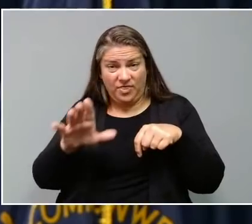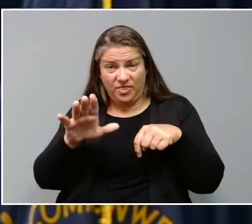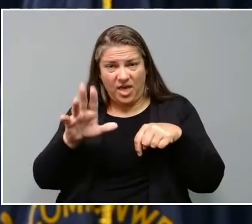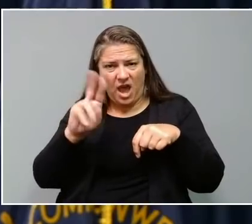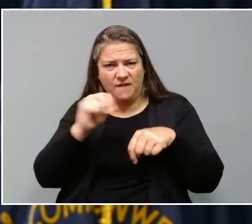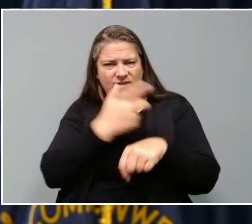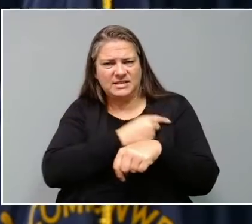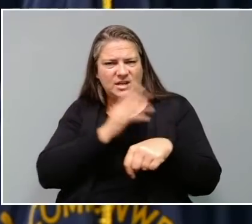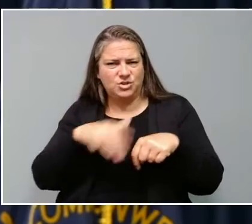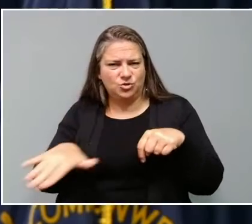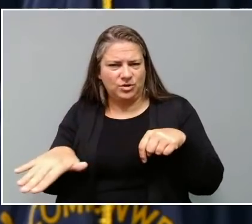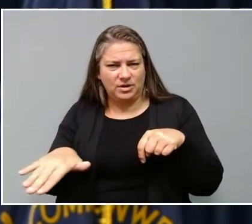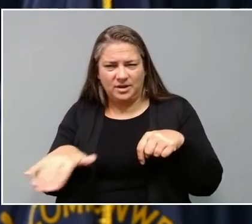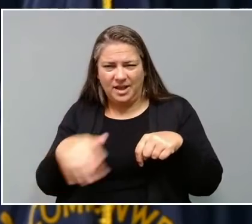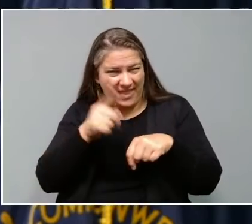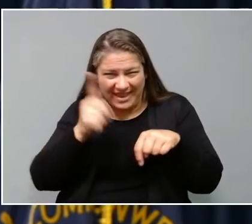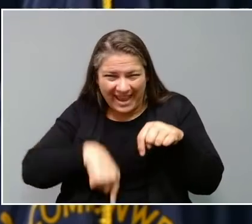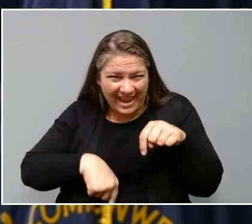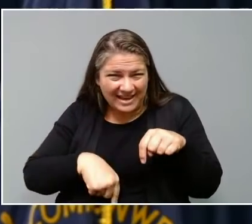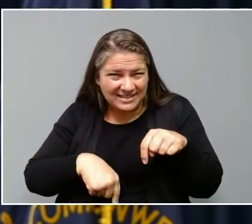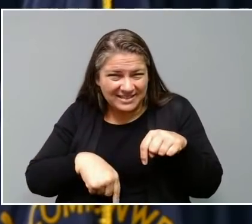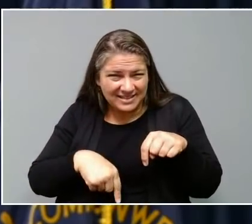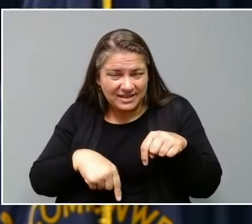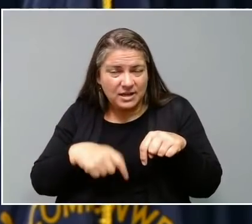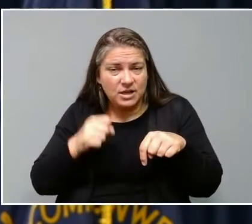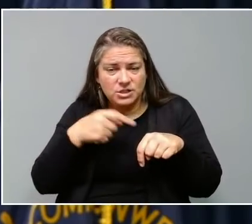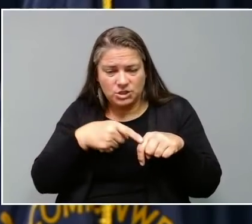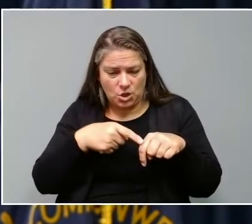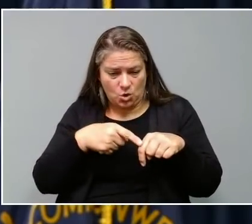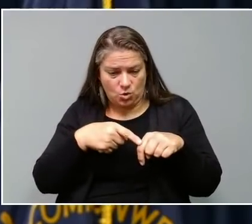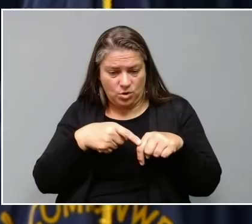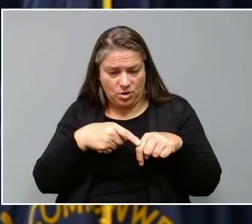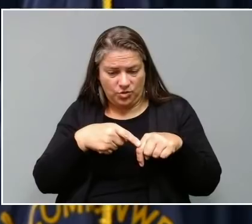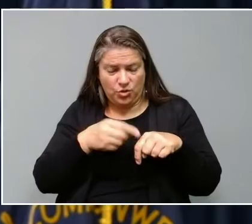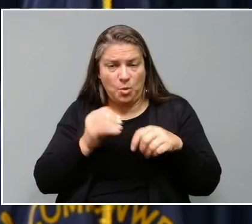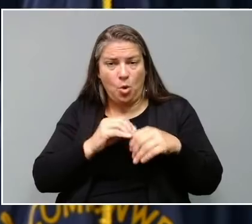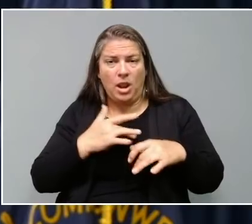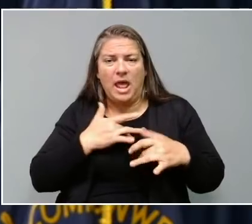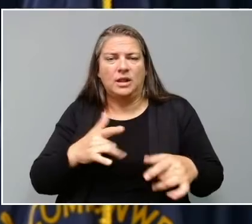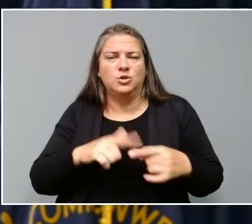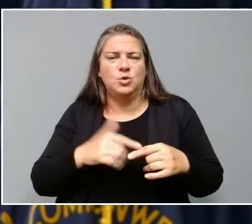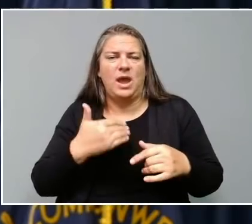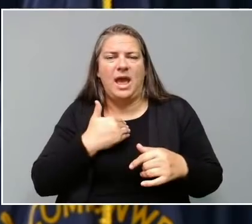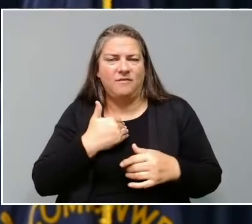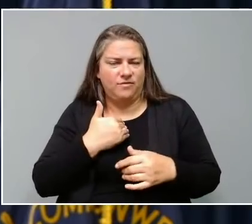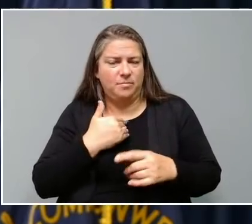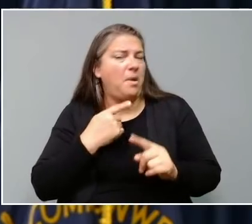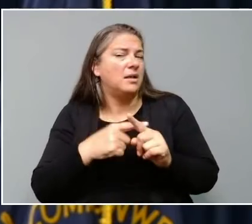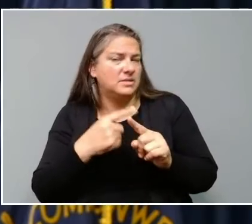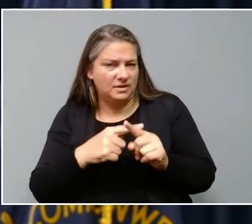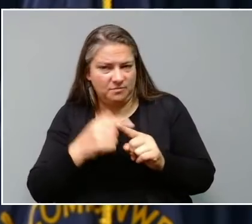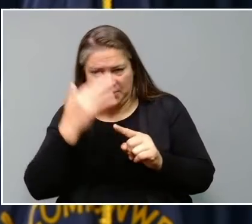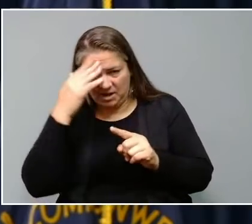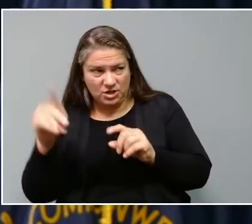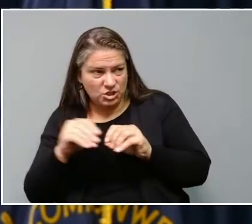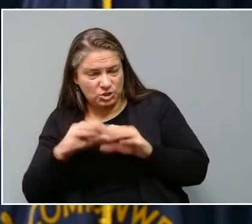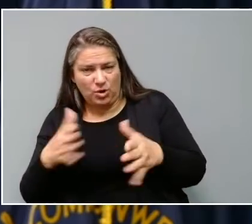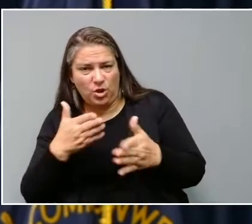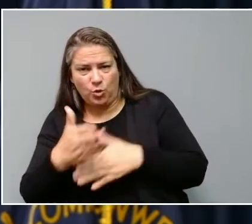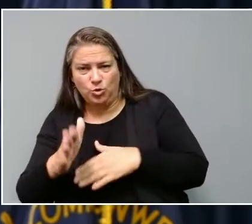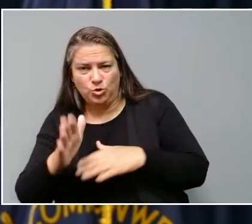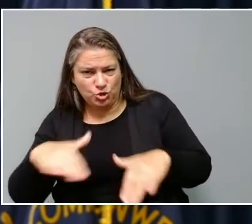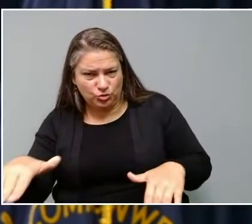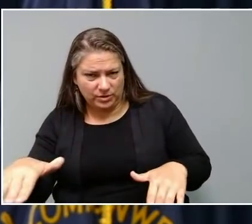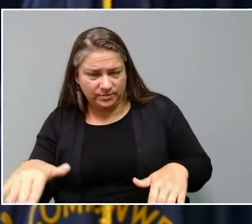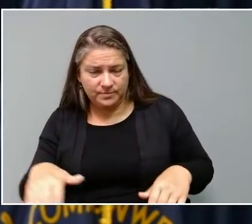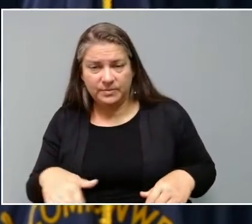long. That gives them a higher likelihood to have a breakthrough case when this is spreading through children. And in the